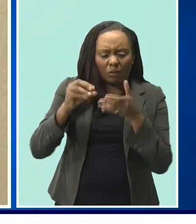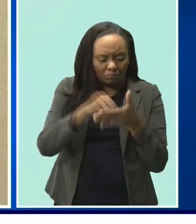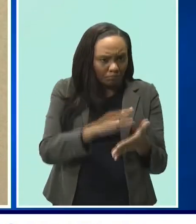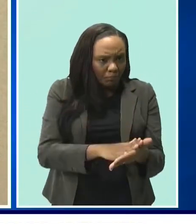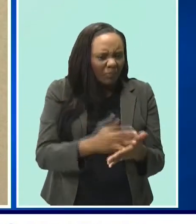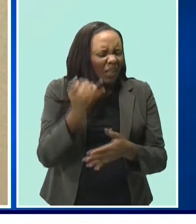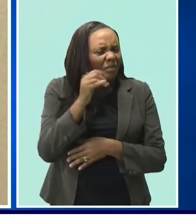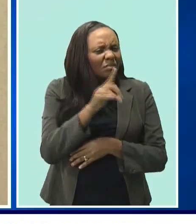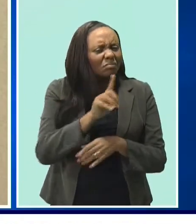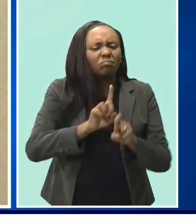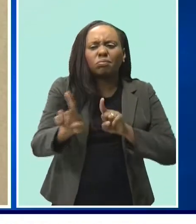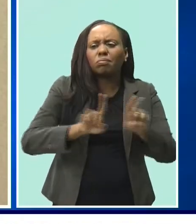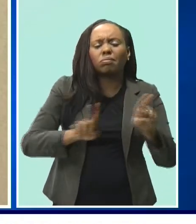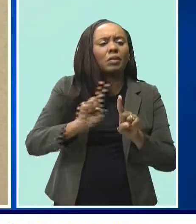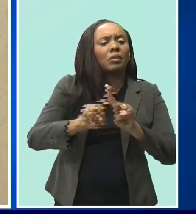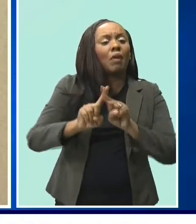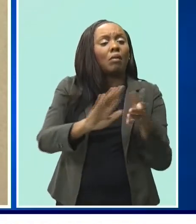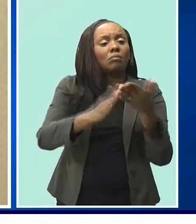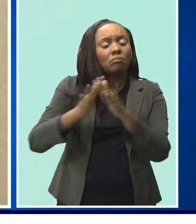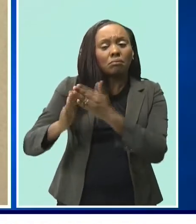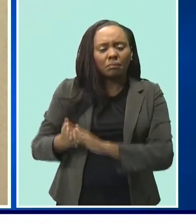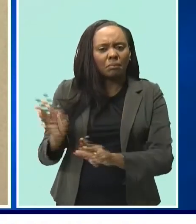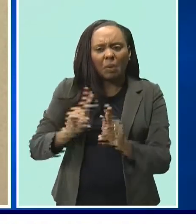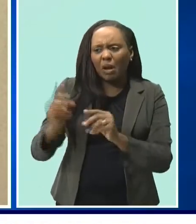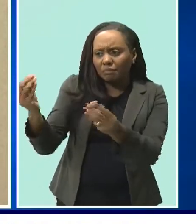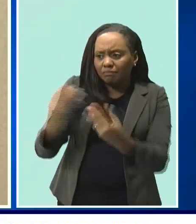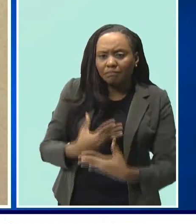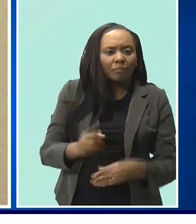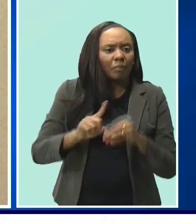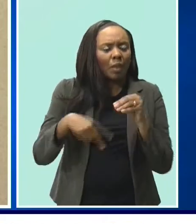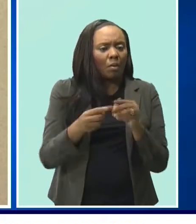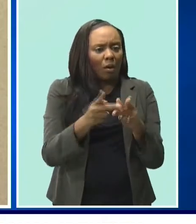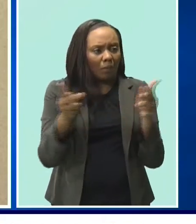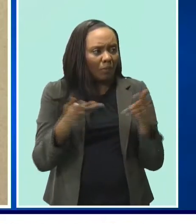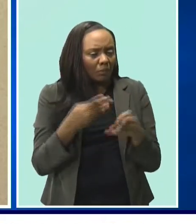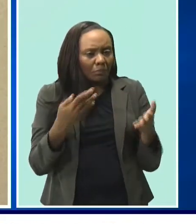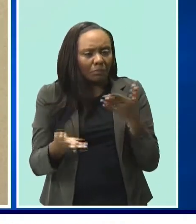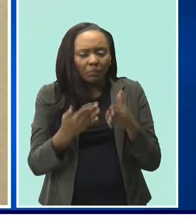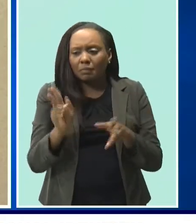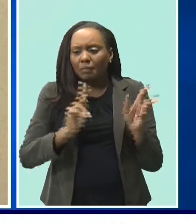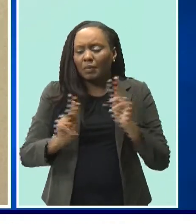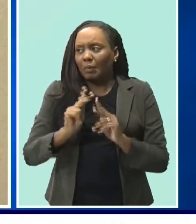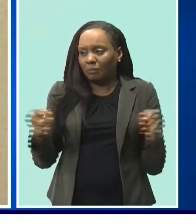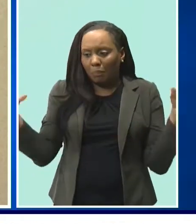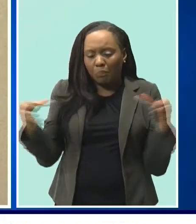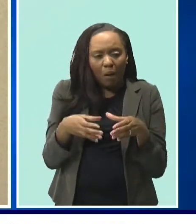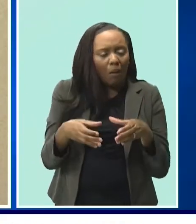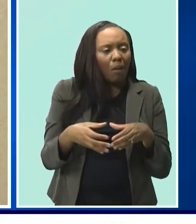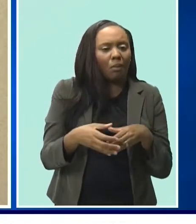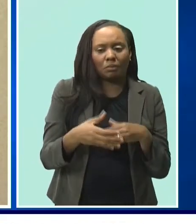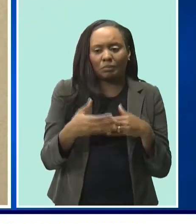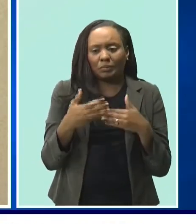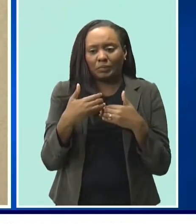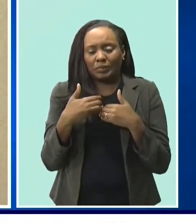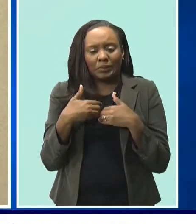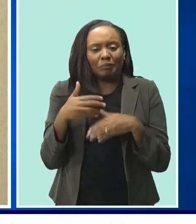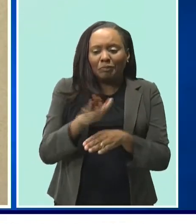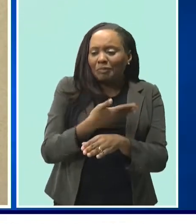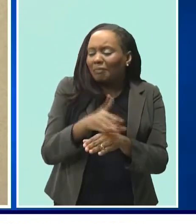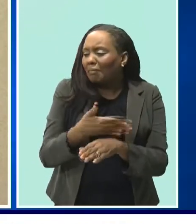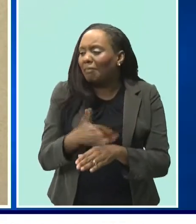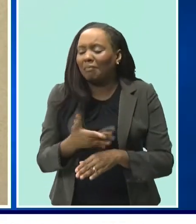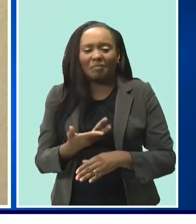Day. Minister of Health and Wellness, Lieutenant Colonel Jeffrey Bostic, says the role of nurses has magnified times fold